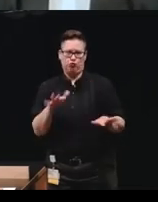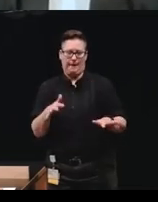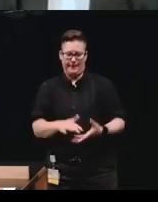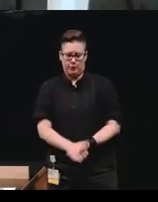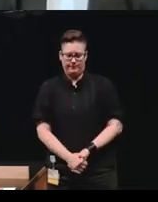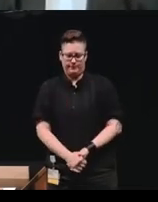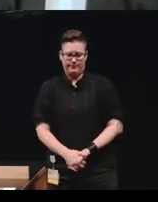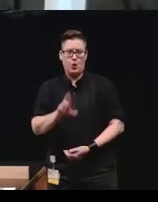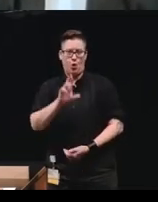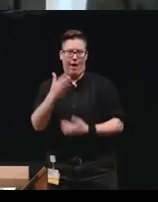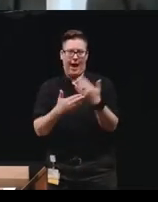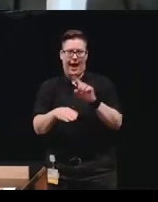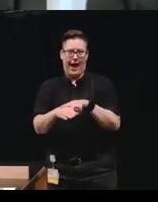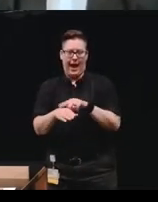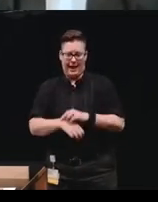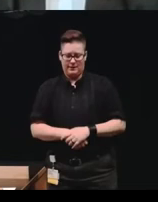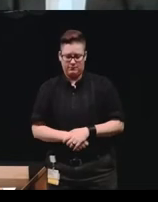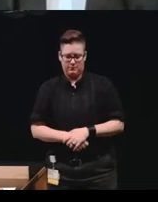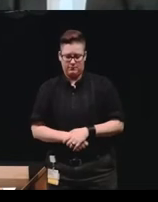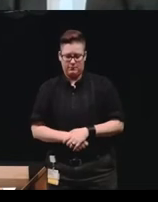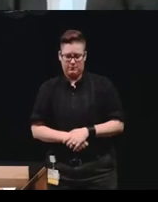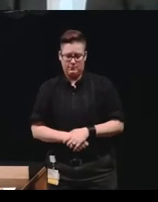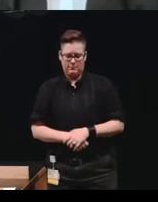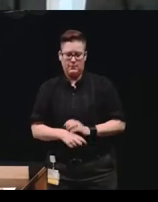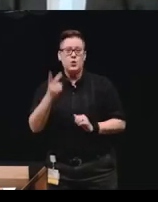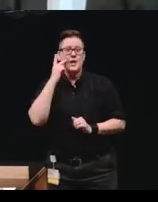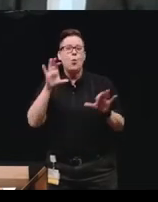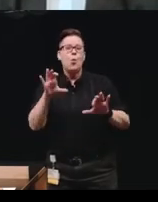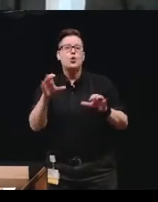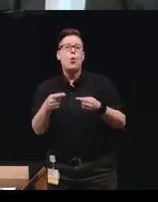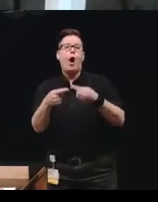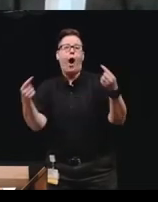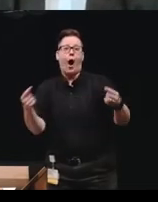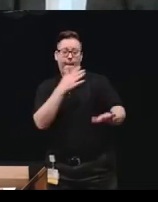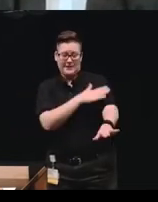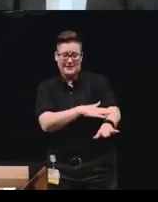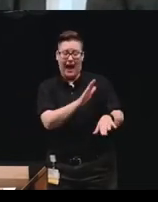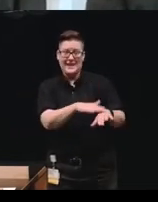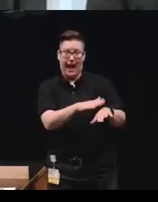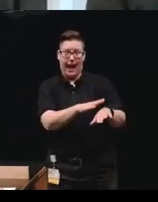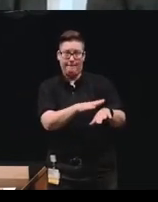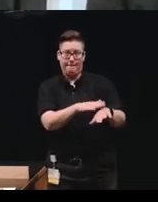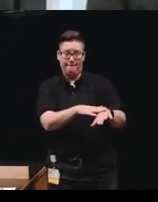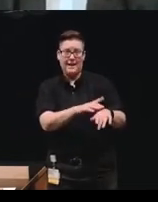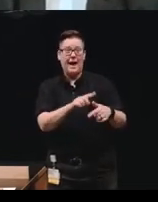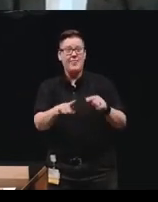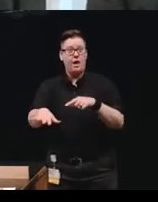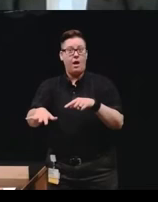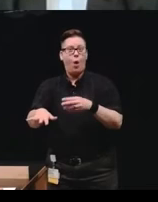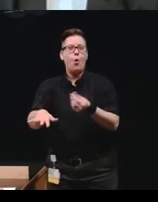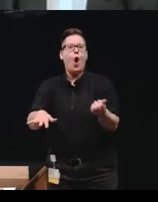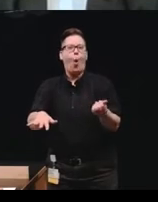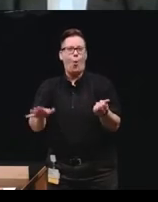in their right hand. And what you're going to see is they're going to engage in contralateral thigh tapping, and that postural tremor is going to go